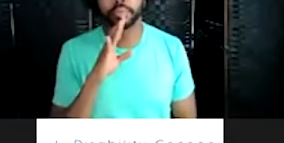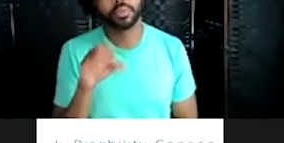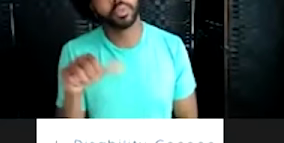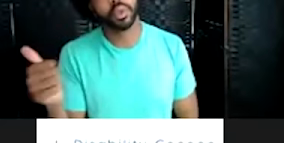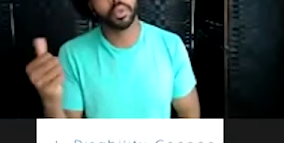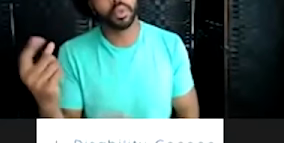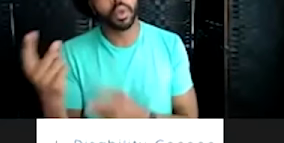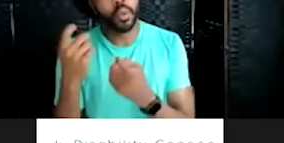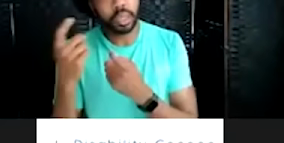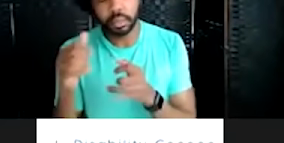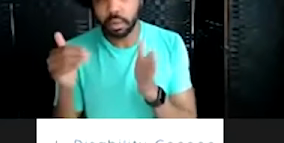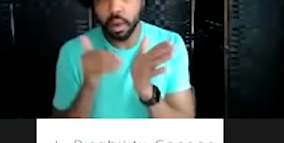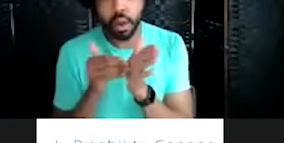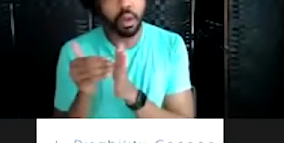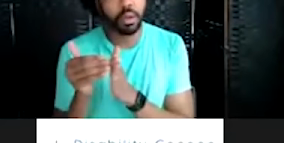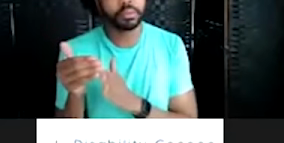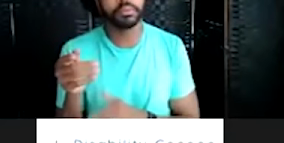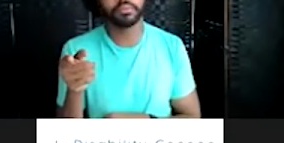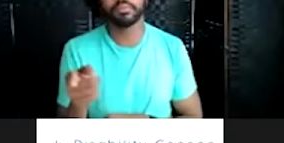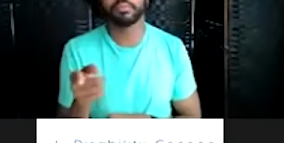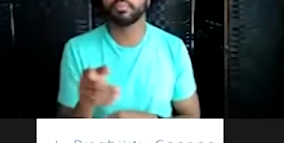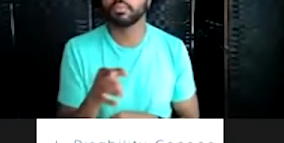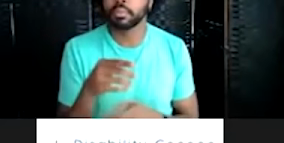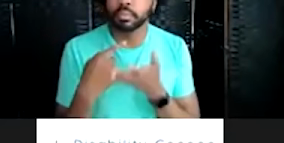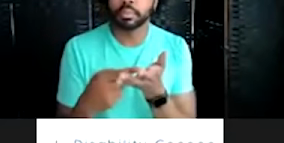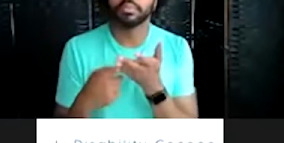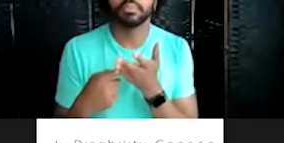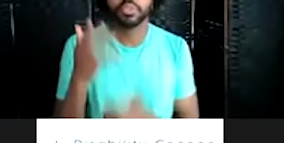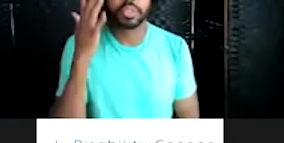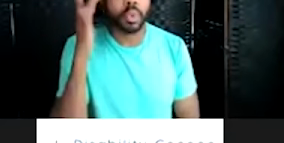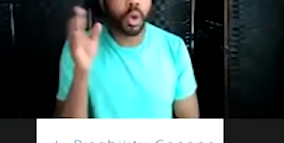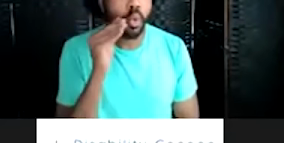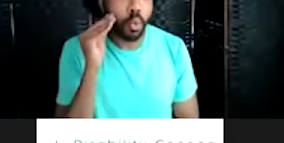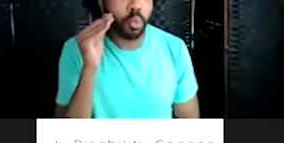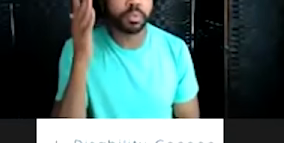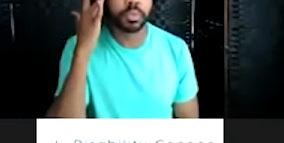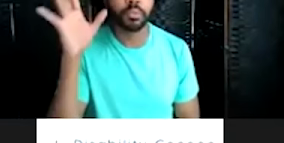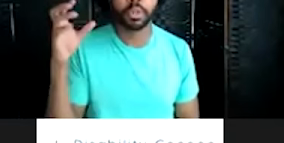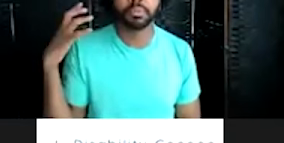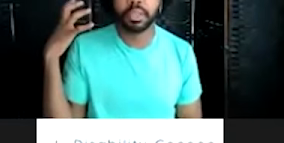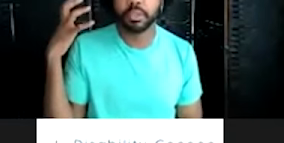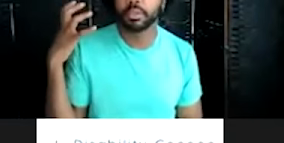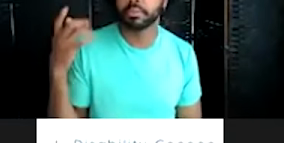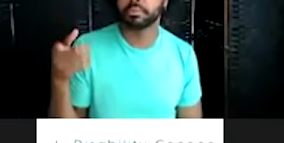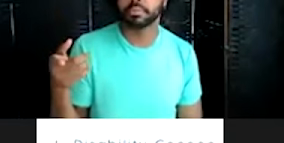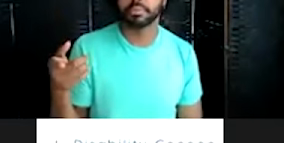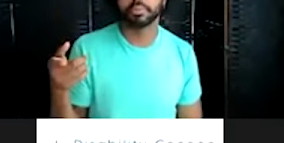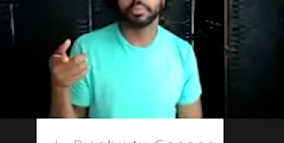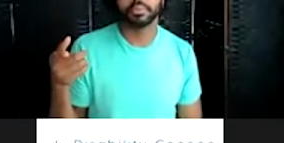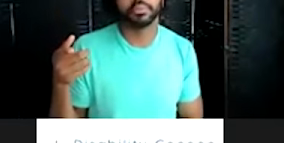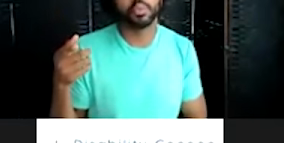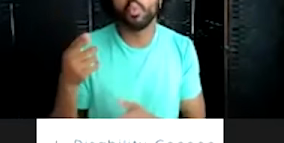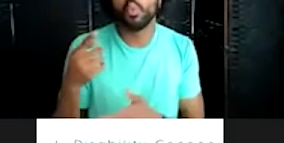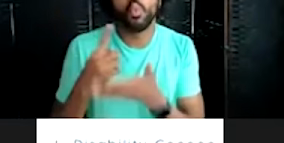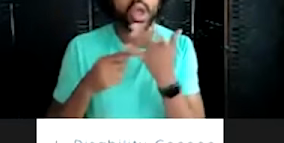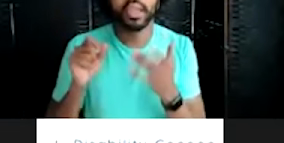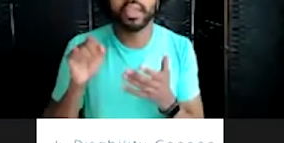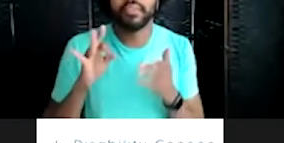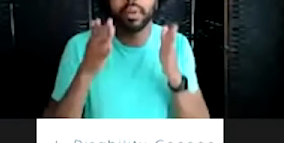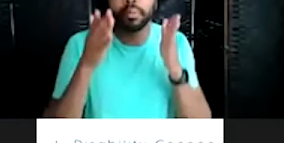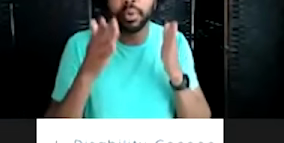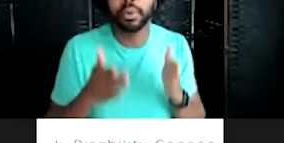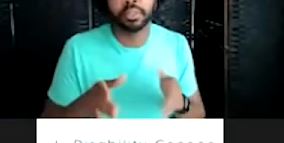okay, the smart speakers are really cool, but what if the person doesn't have full use of their voice?